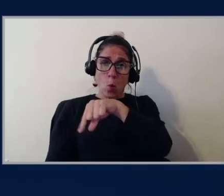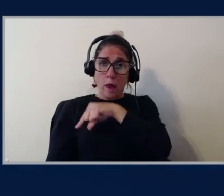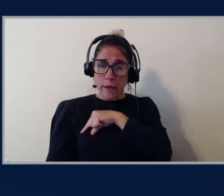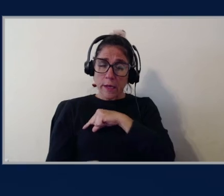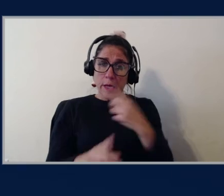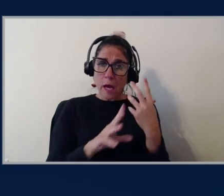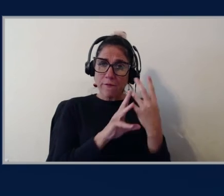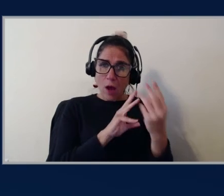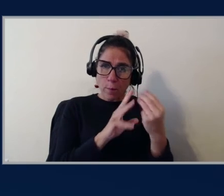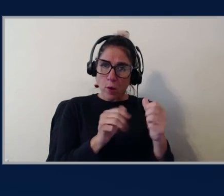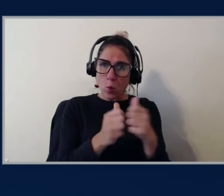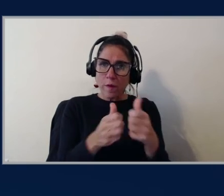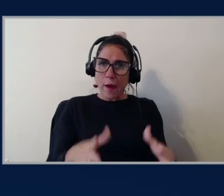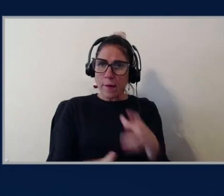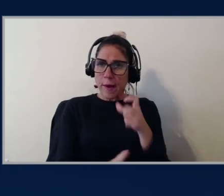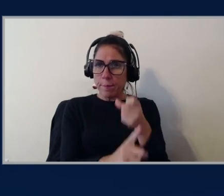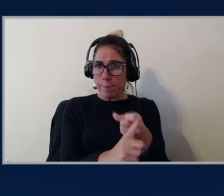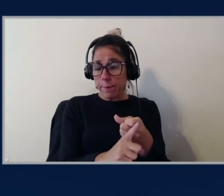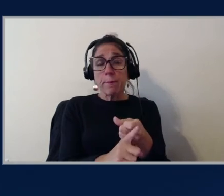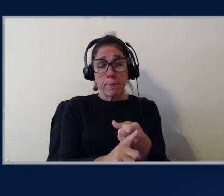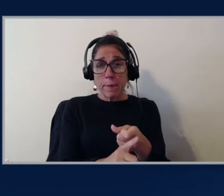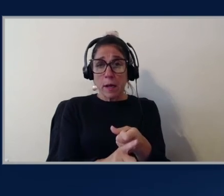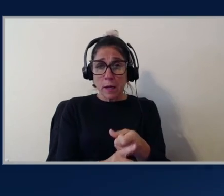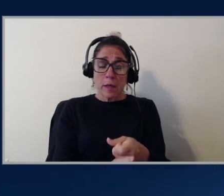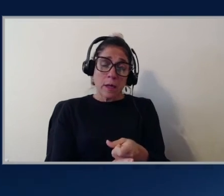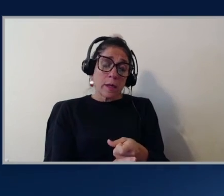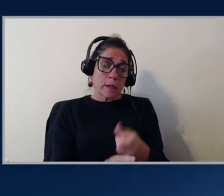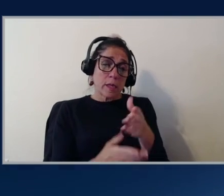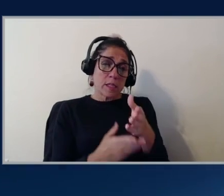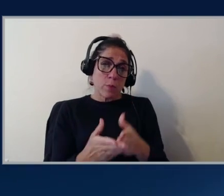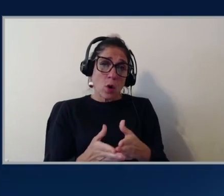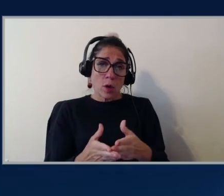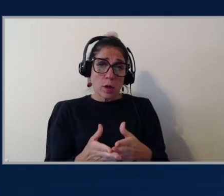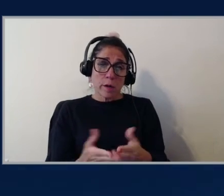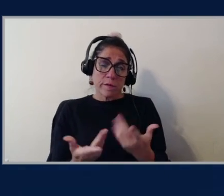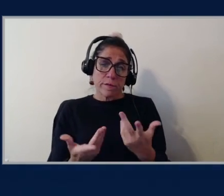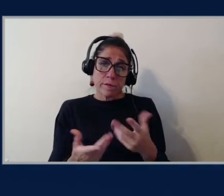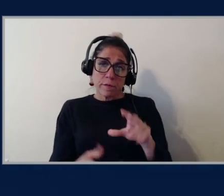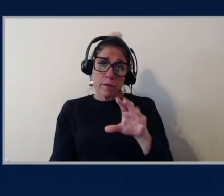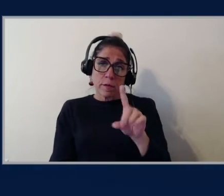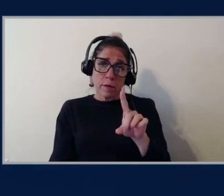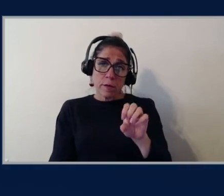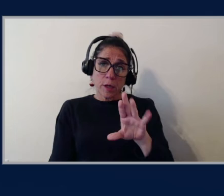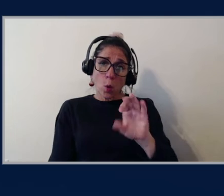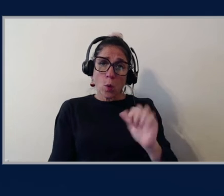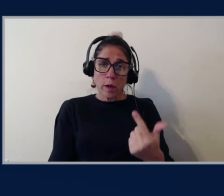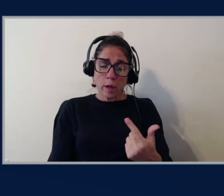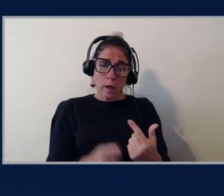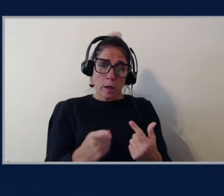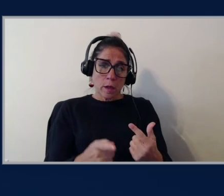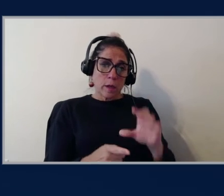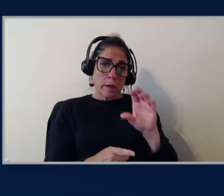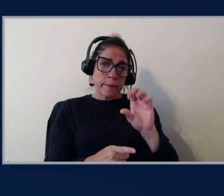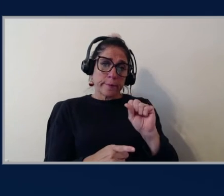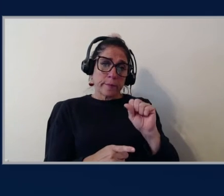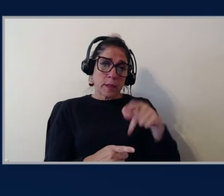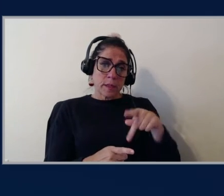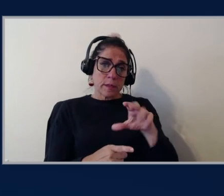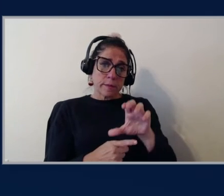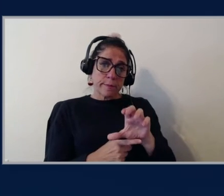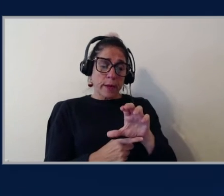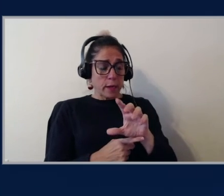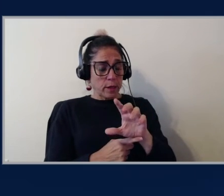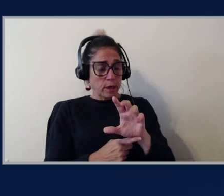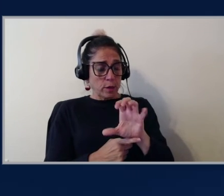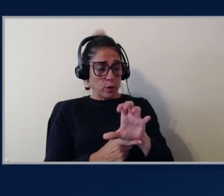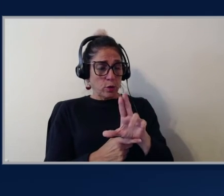any impact. So that's the best part of speculative decoding. Quantization, again, you can deploy on a smaller instance, so you can save costs, but there is going to